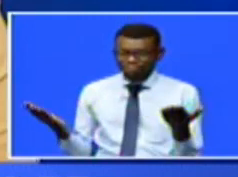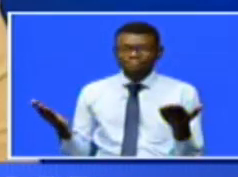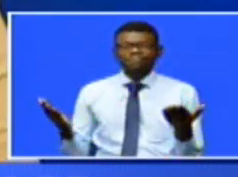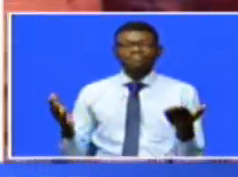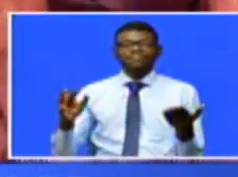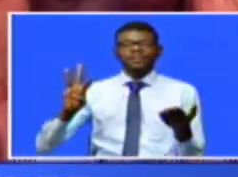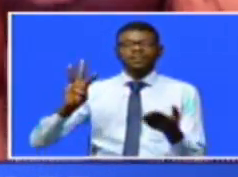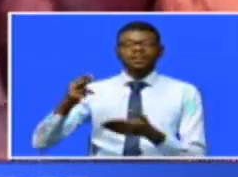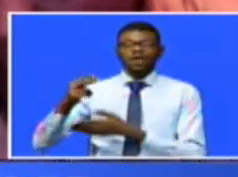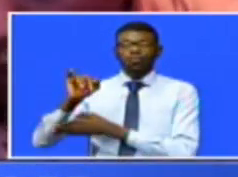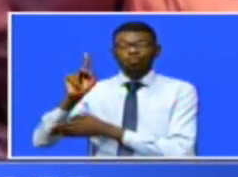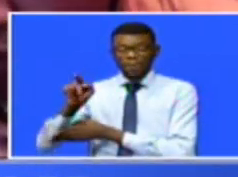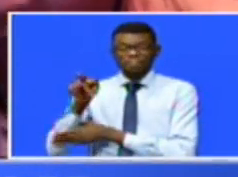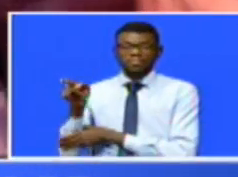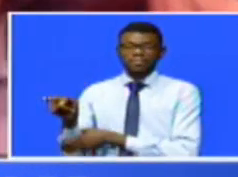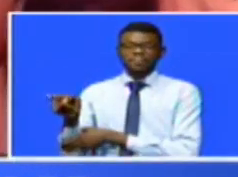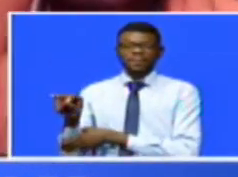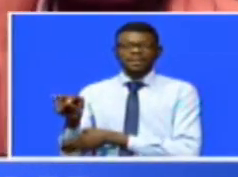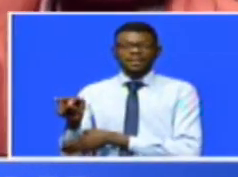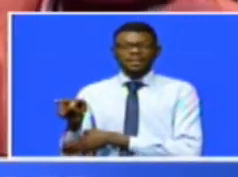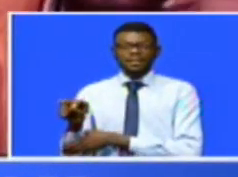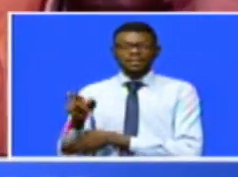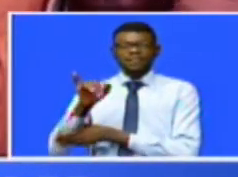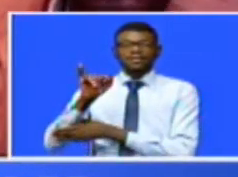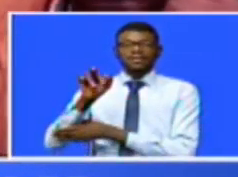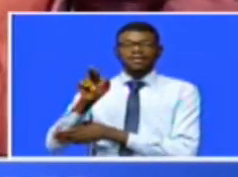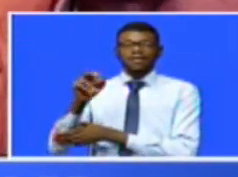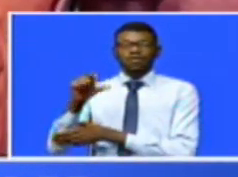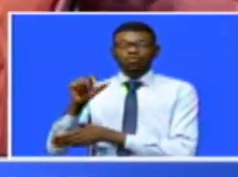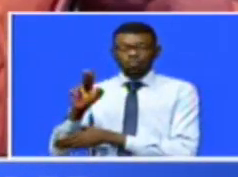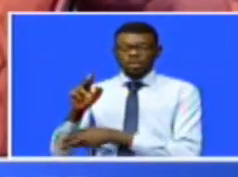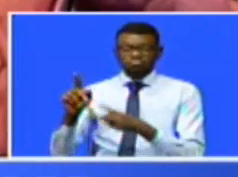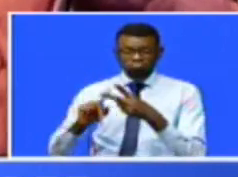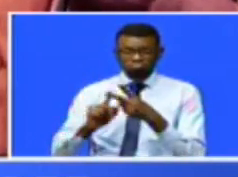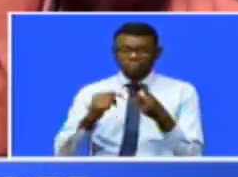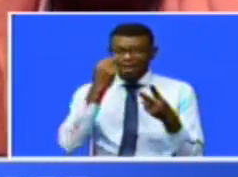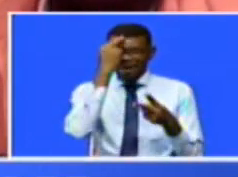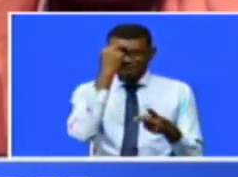Irungu Kang'ata. Thank you for joining us here in studio. We'll also be speaking to Narok Senator Ledama Olekina, who will be